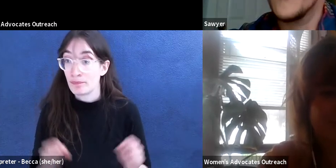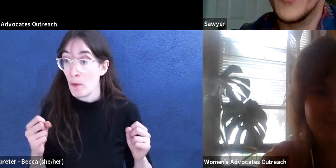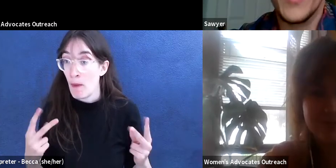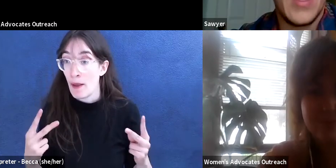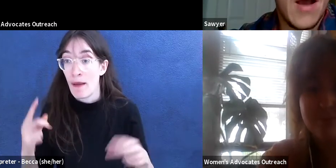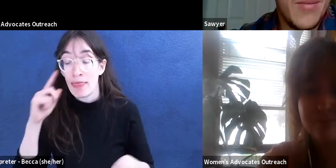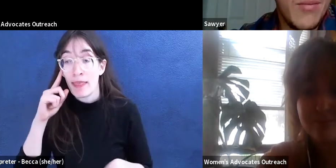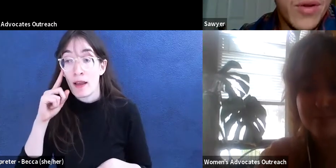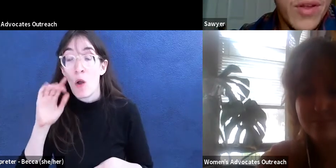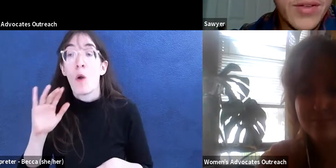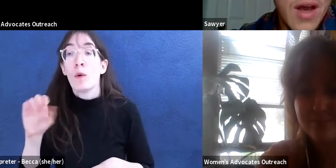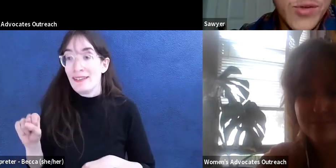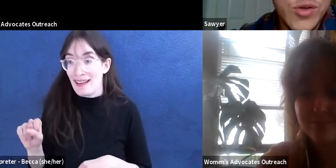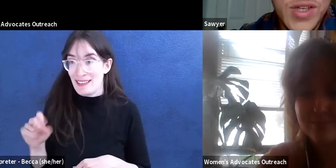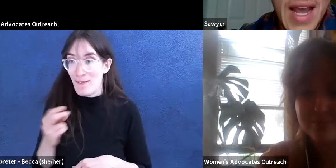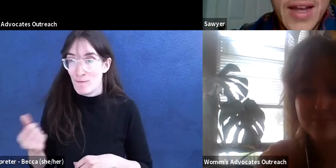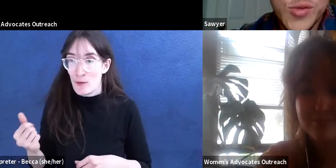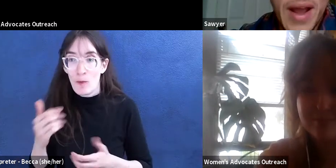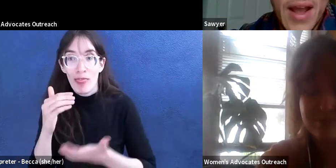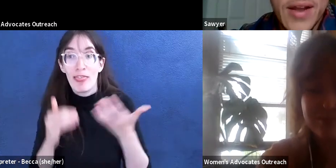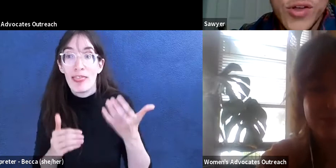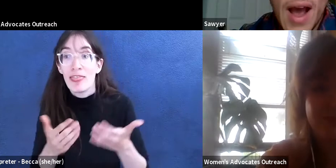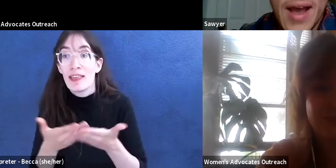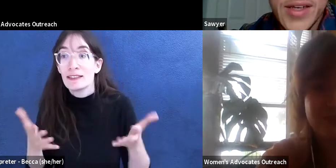changes, growing up,